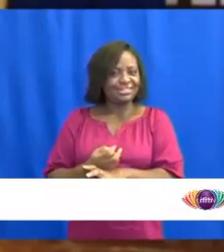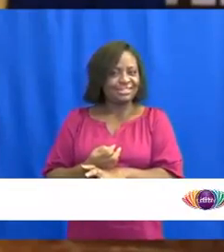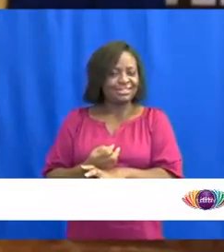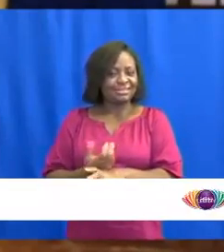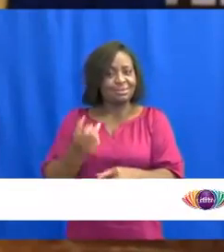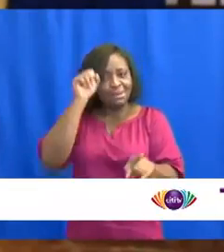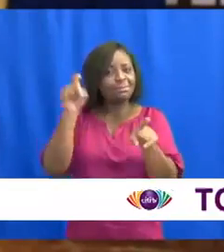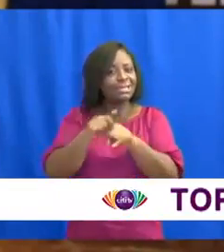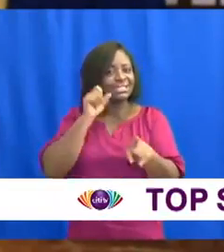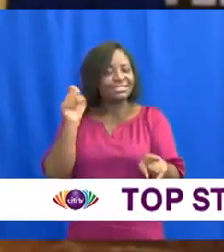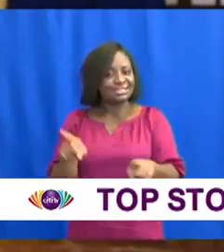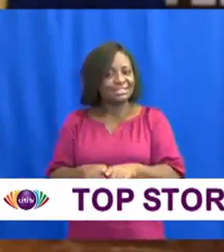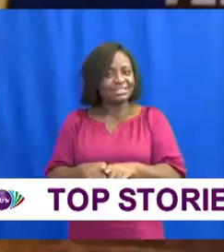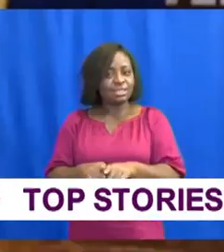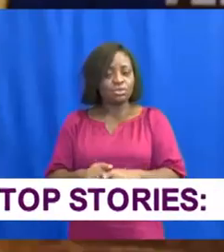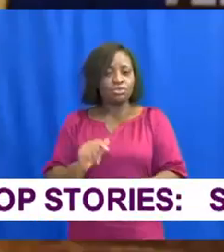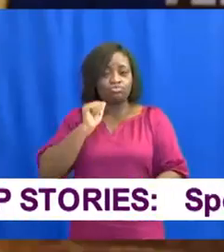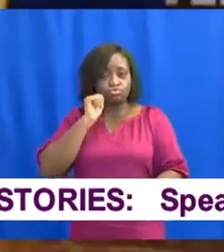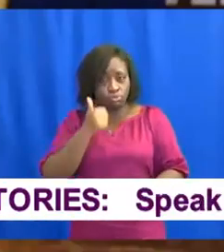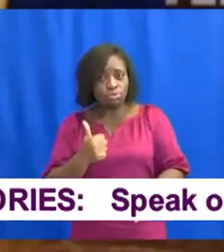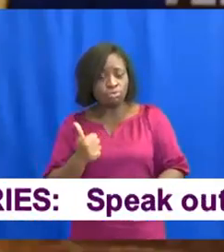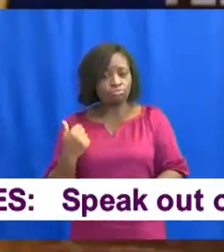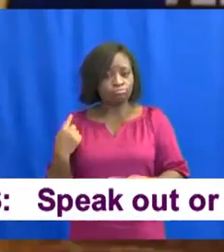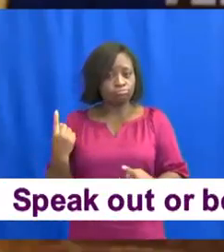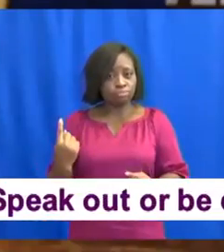And Rianum, if short snake,